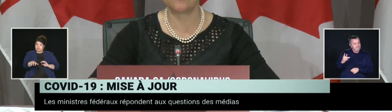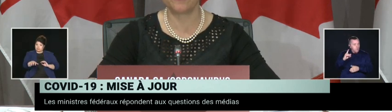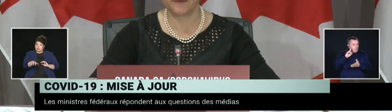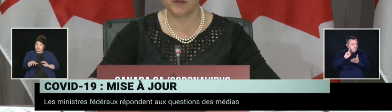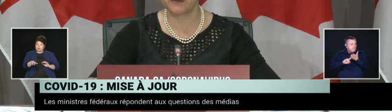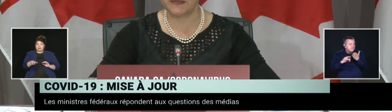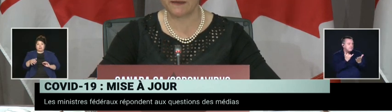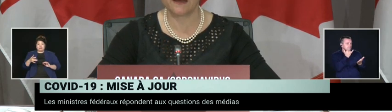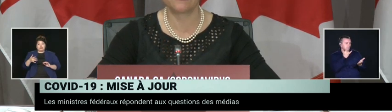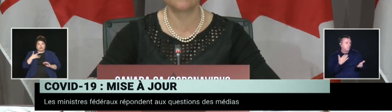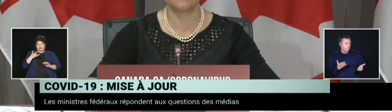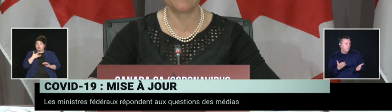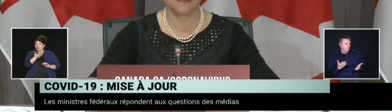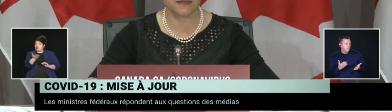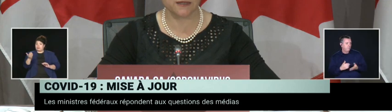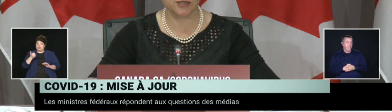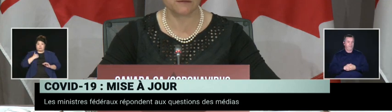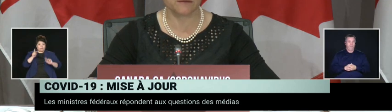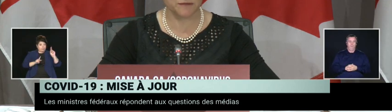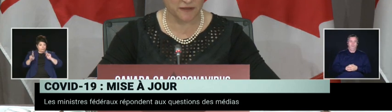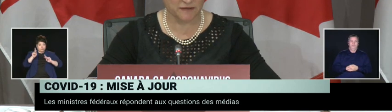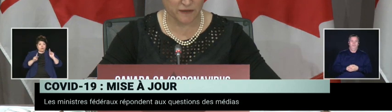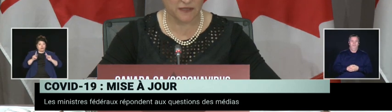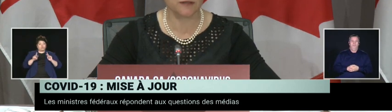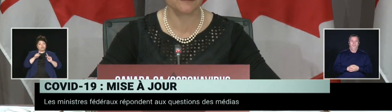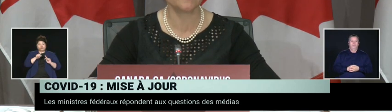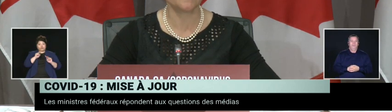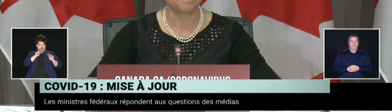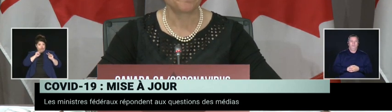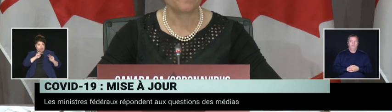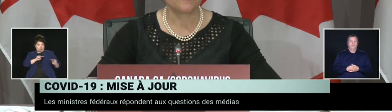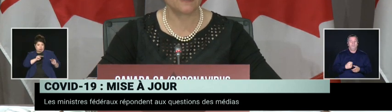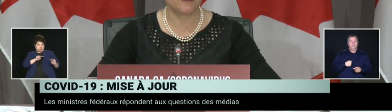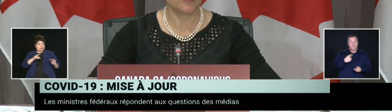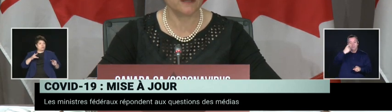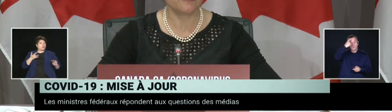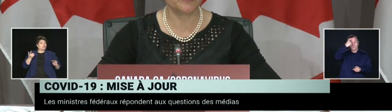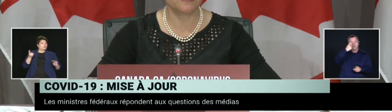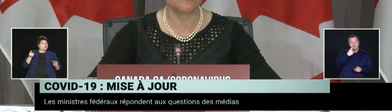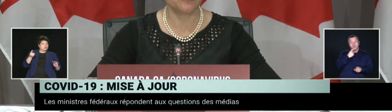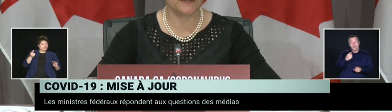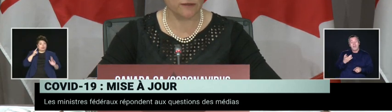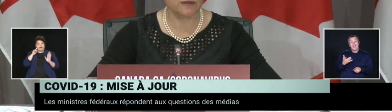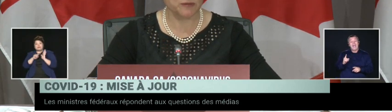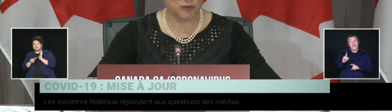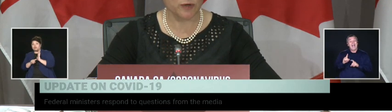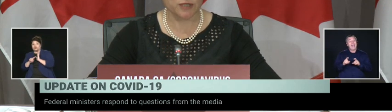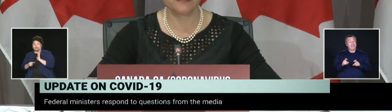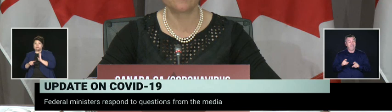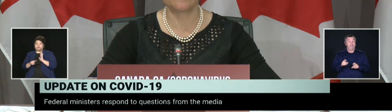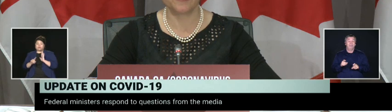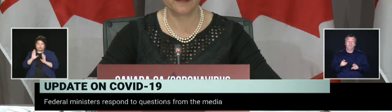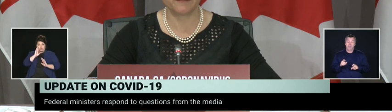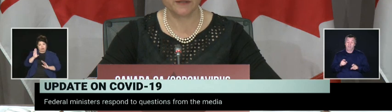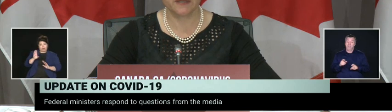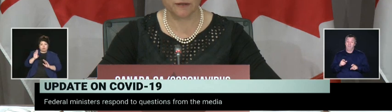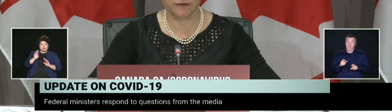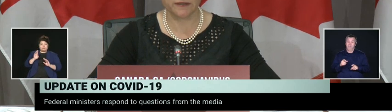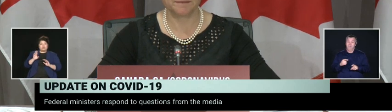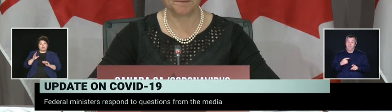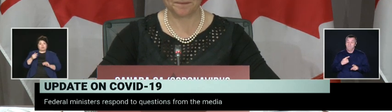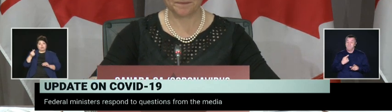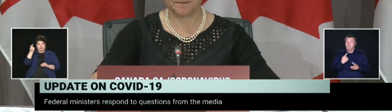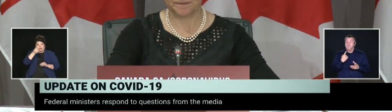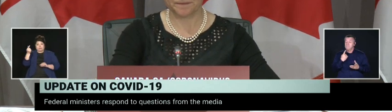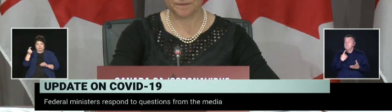be following that investigation very, very carefully. Our government will certainly be watching it very, very